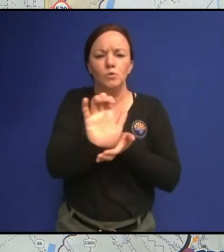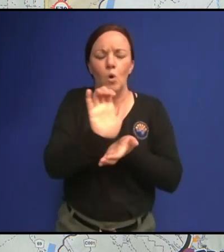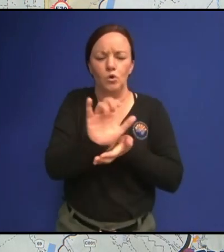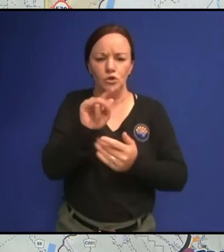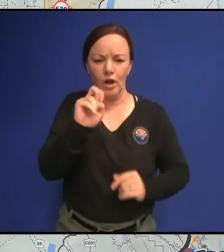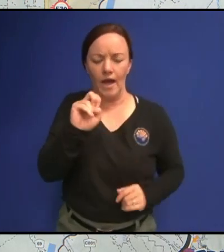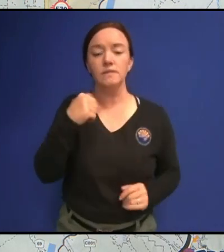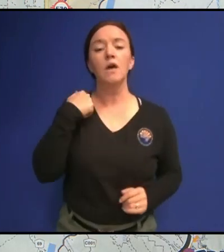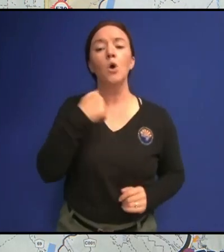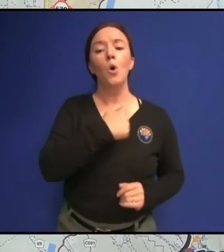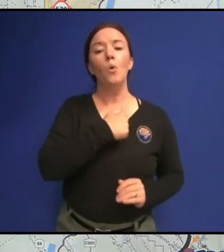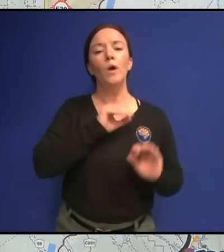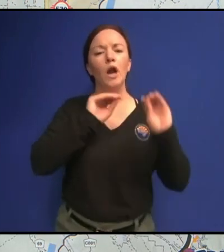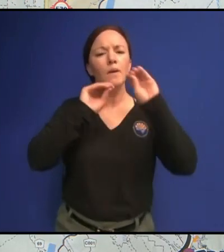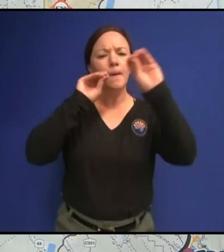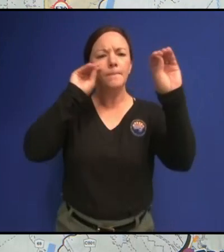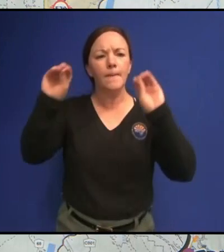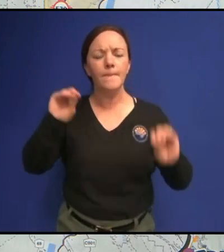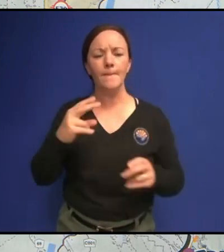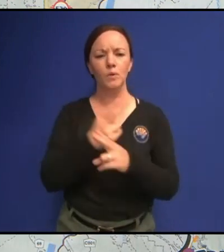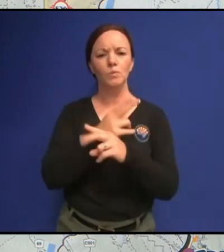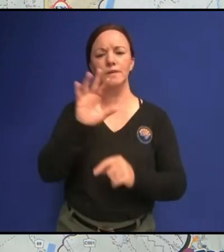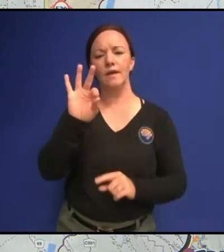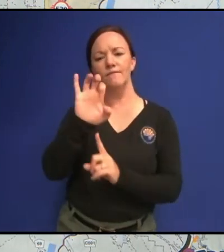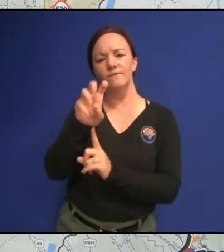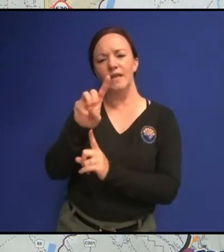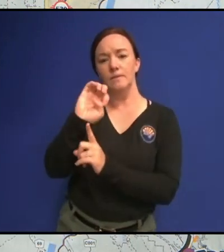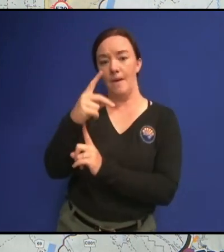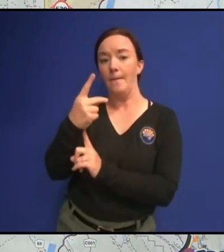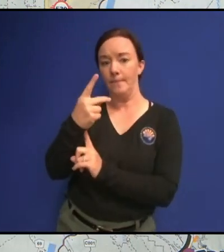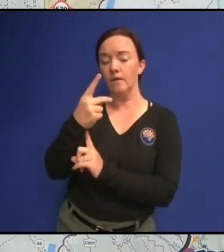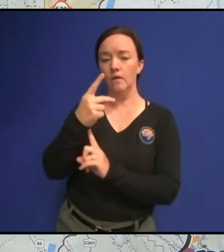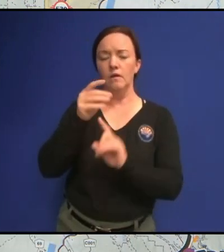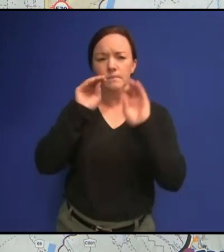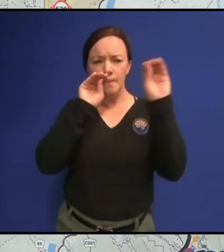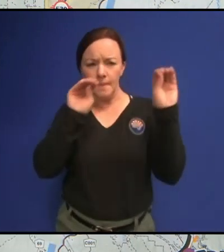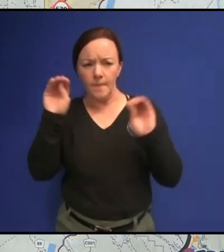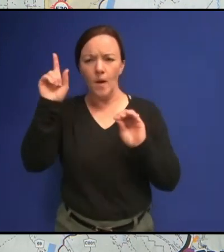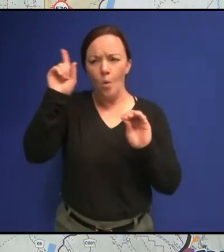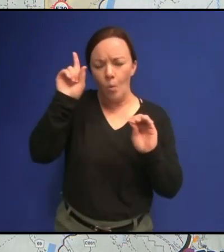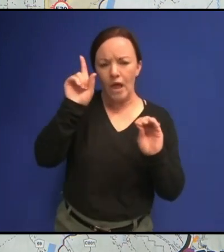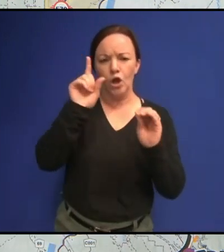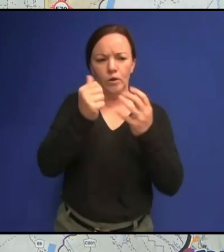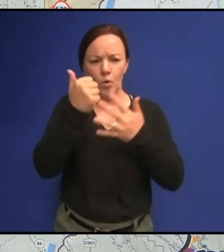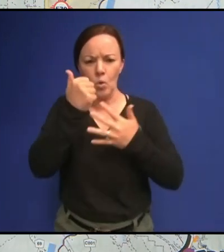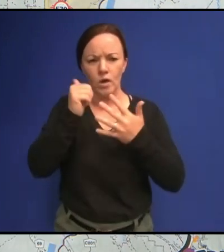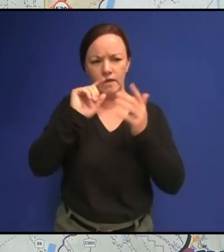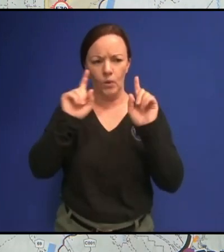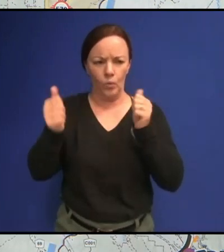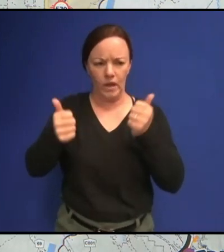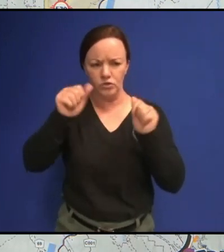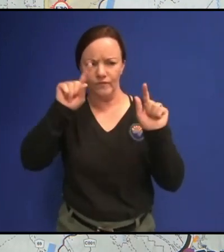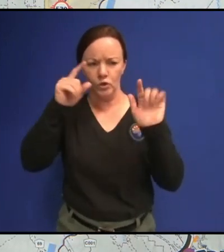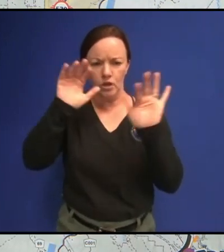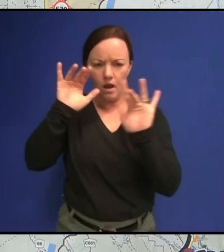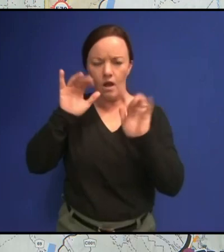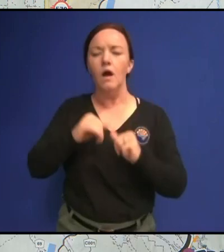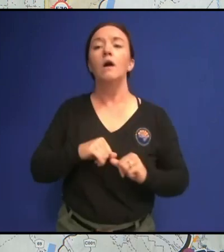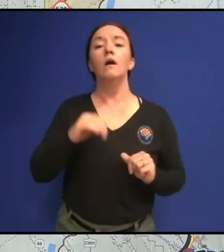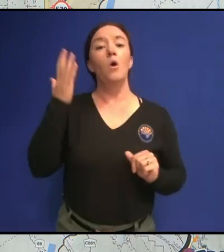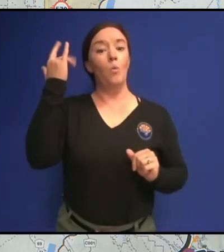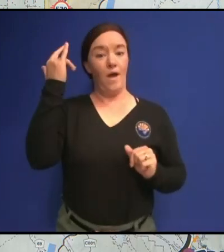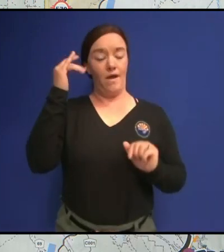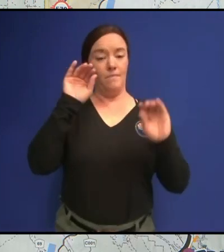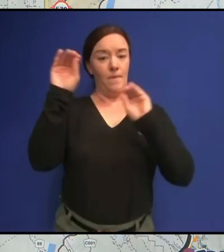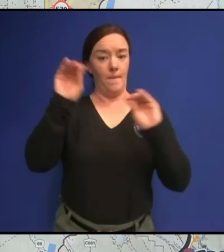a product we call field maps. And the reason we're doing that is that there's a high likelihood that we won't get all the work done